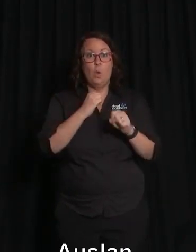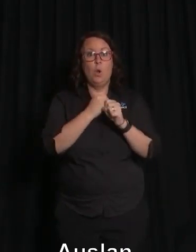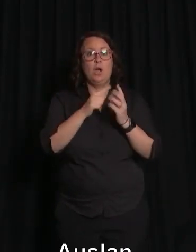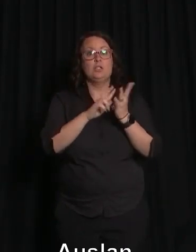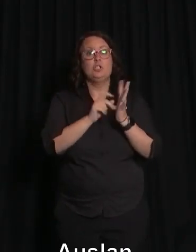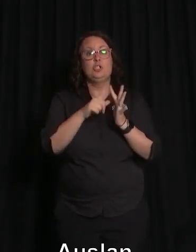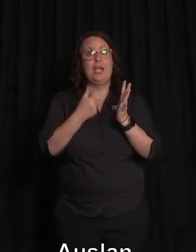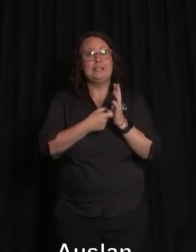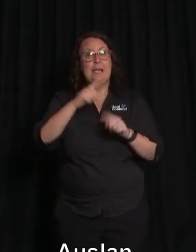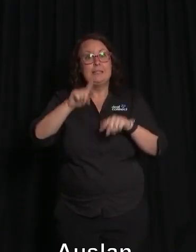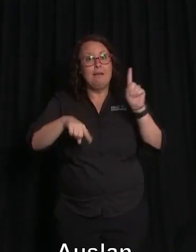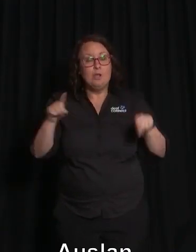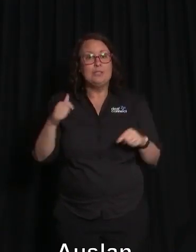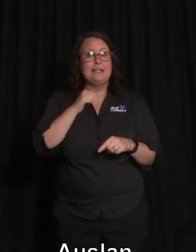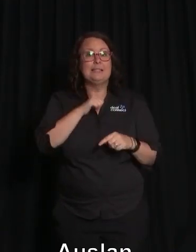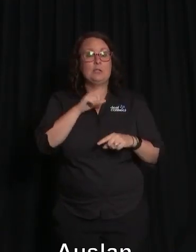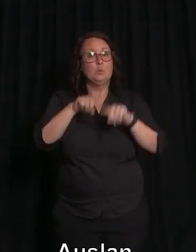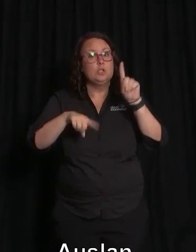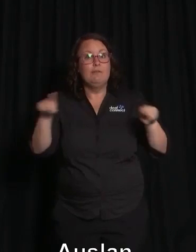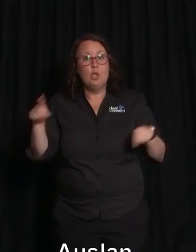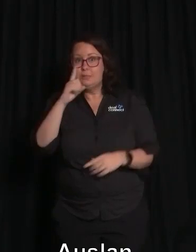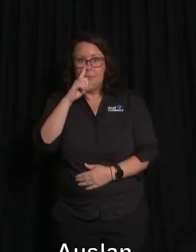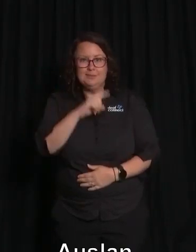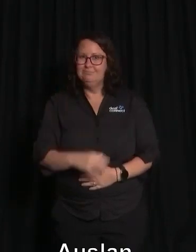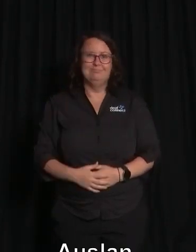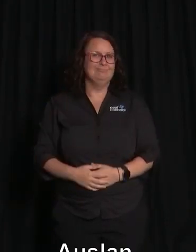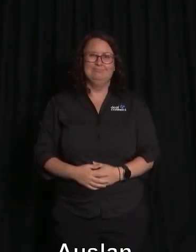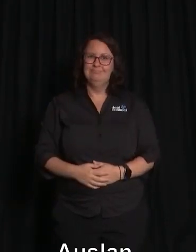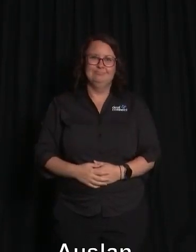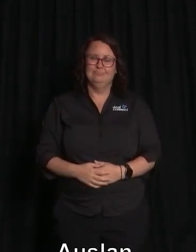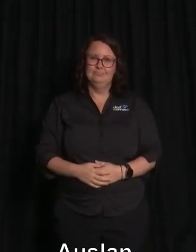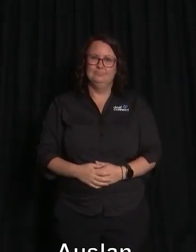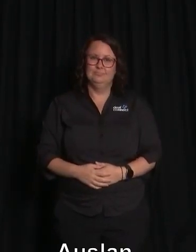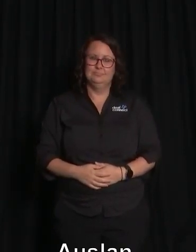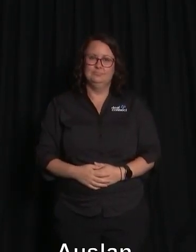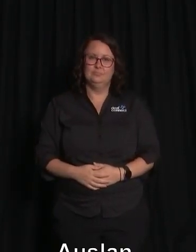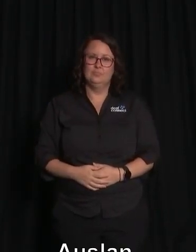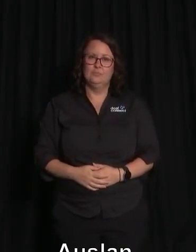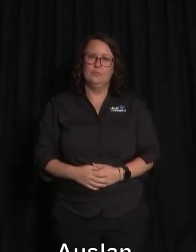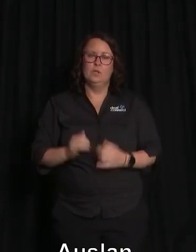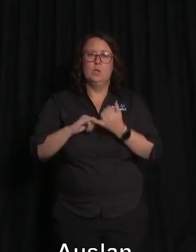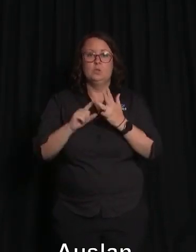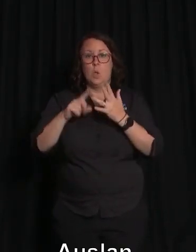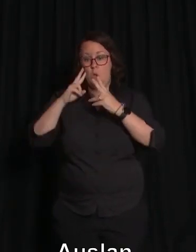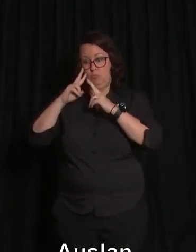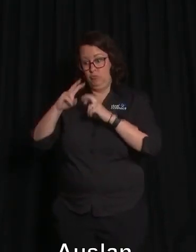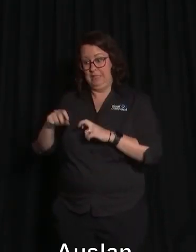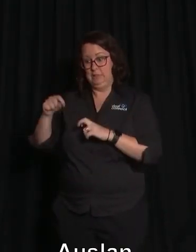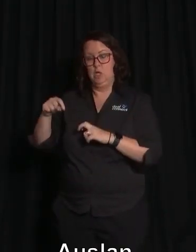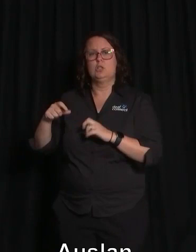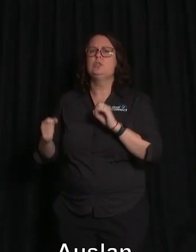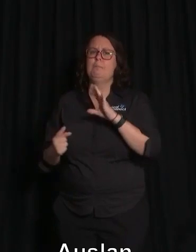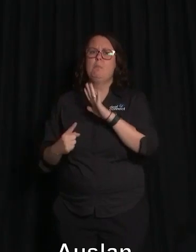sexuality diverse people and people with innate variations of sex characteristics. Research is